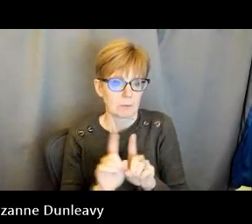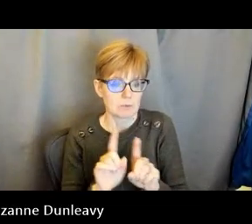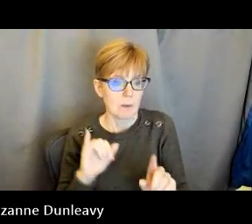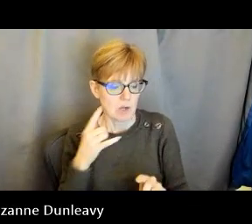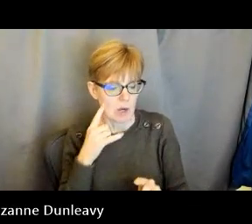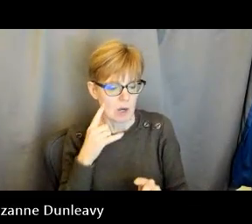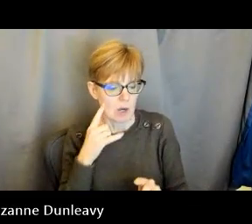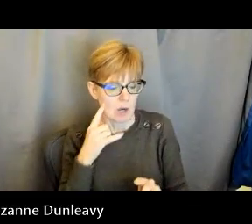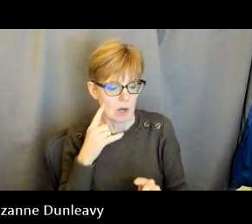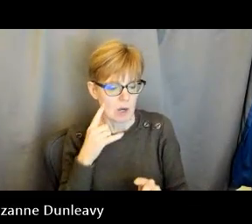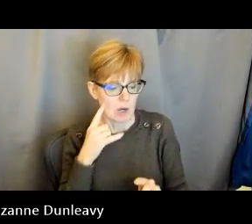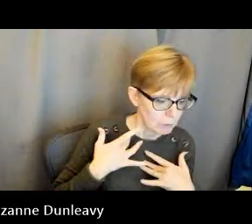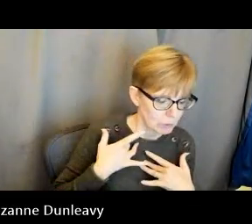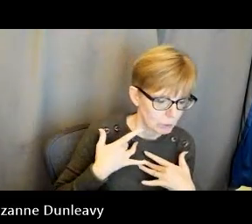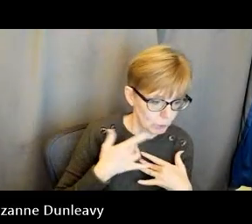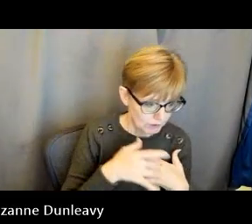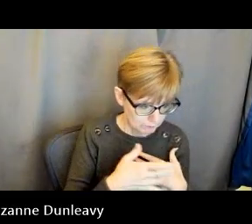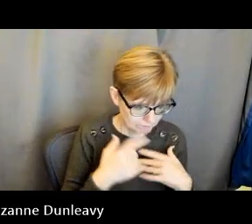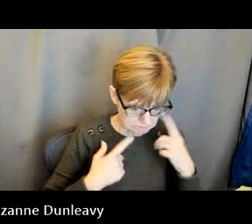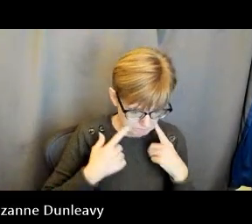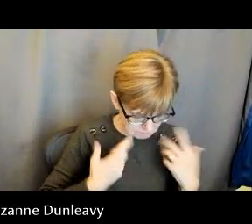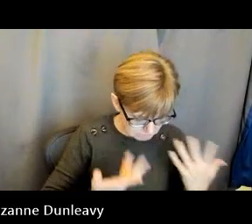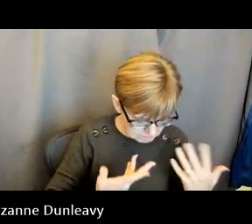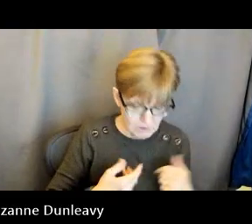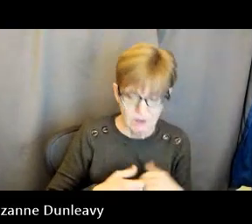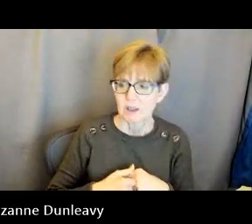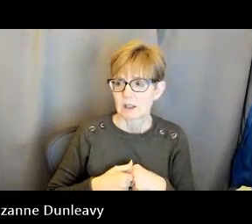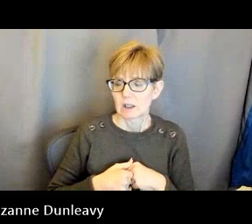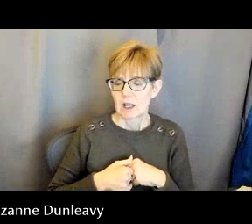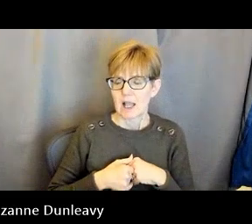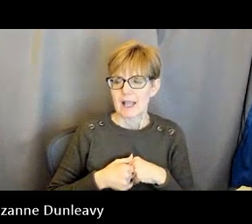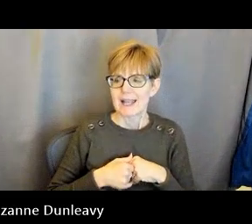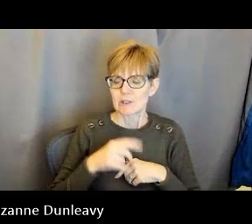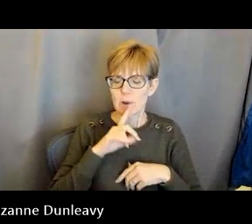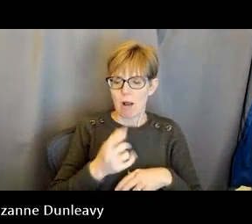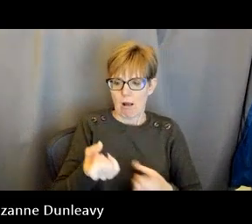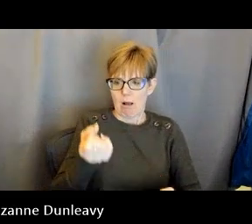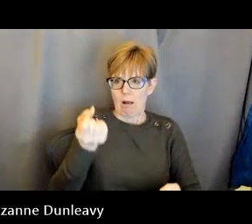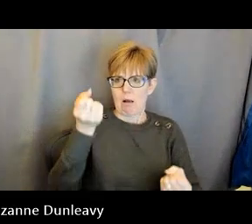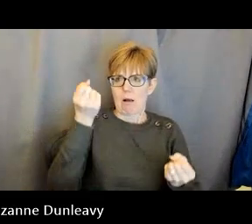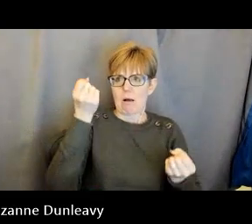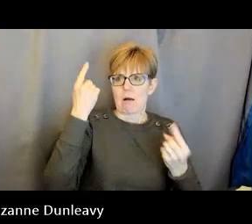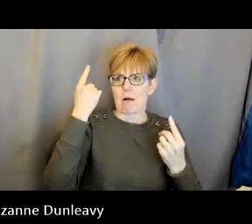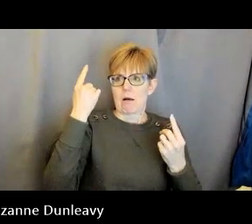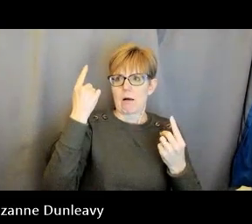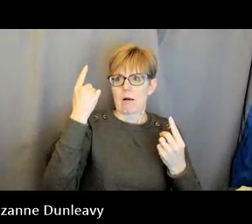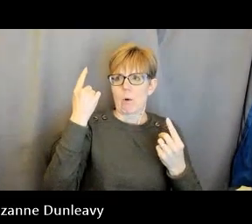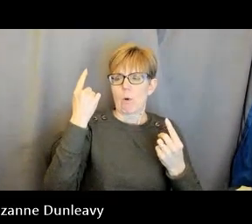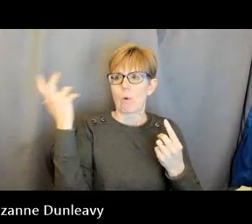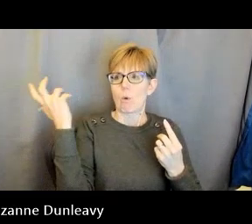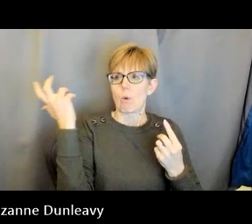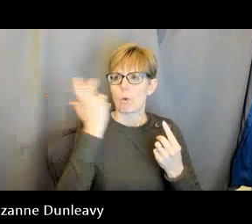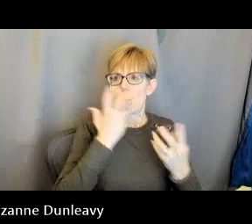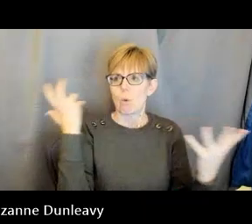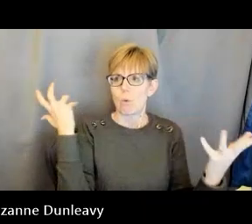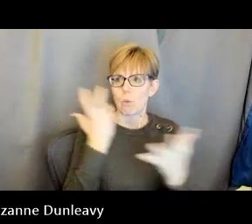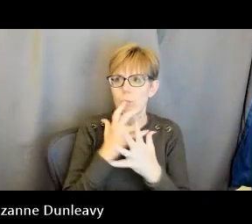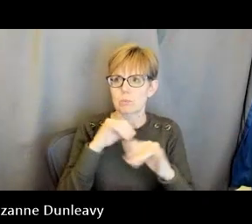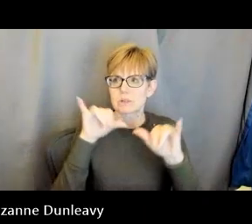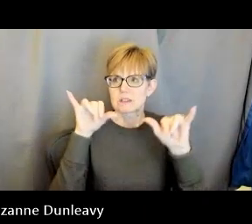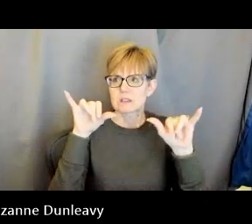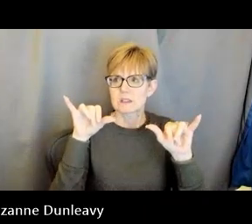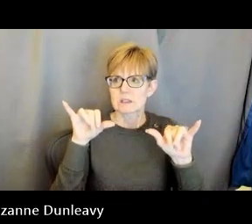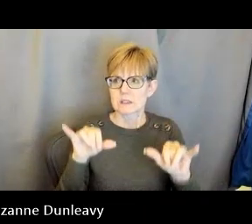that moment in that space where it finally connected to him that the prison system in the United States was